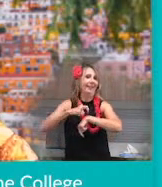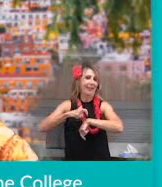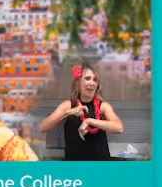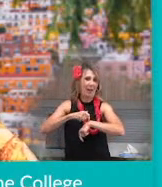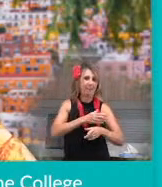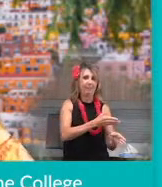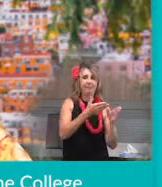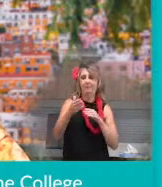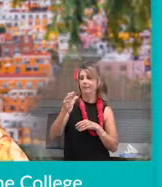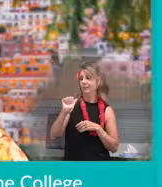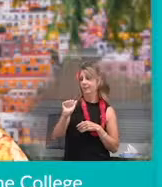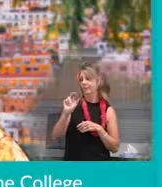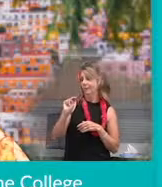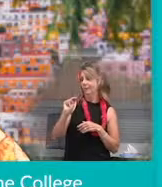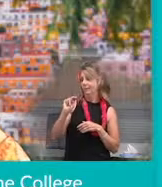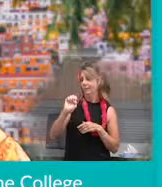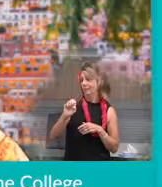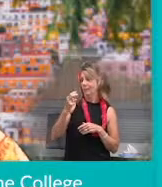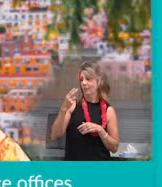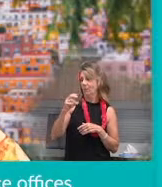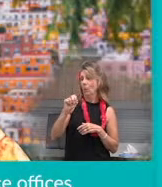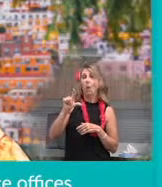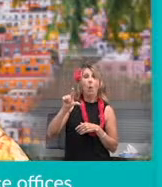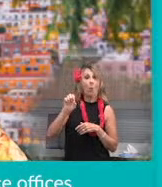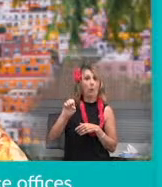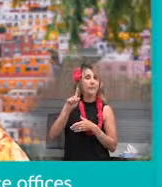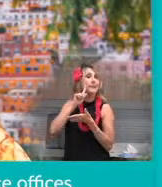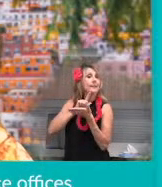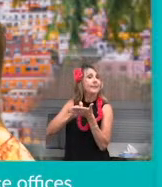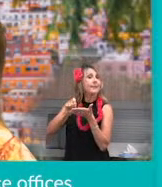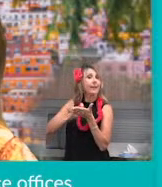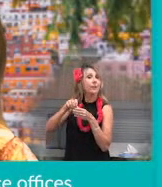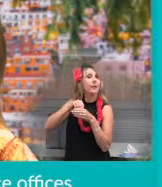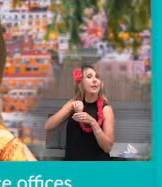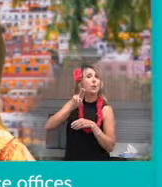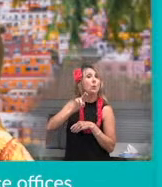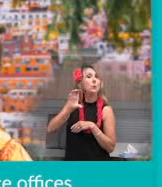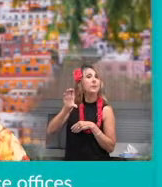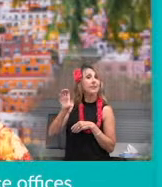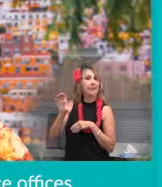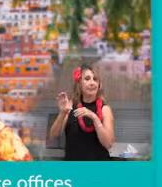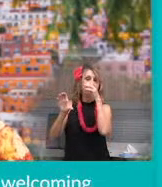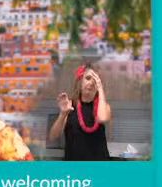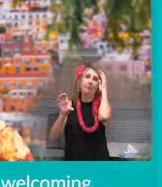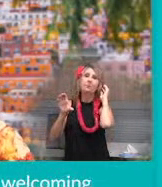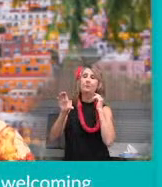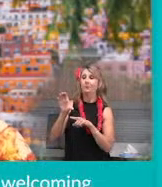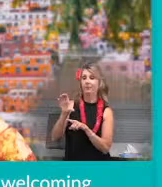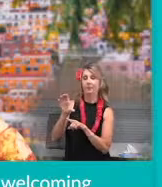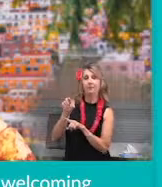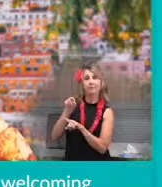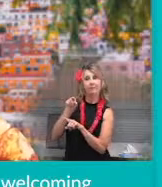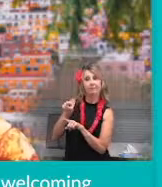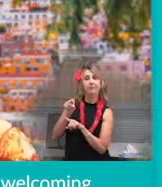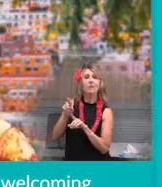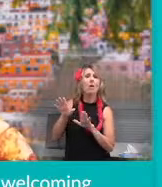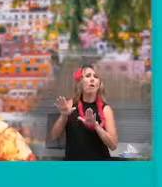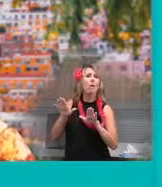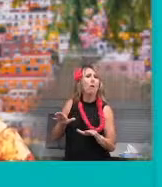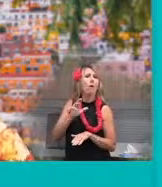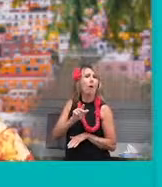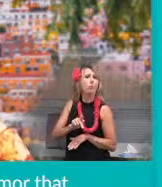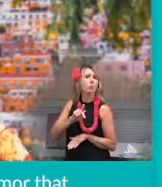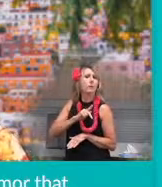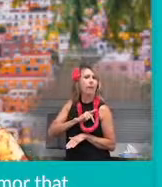Anna Hogel, secretary at Ursuline College in our guidance and attendance offices. Anna has a calm presence and a